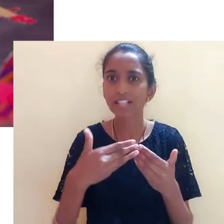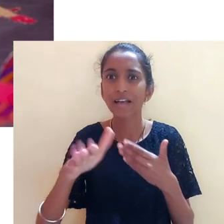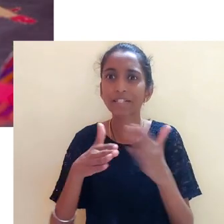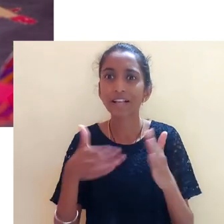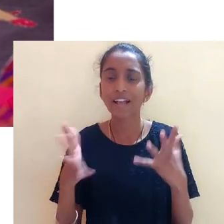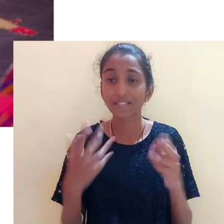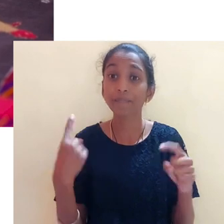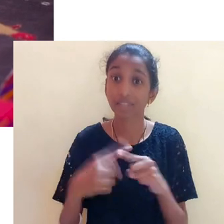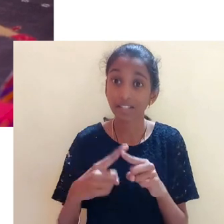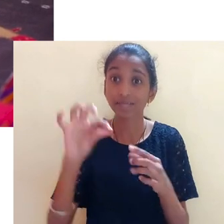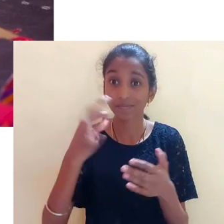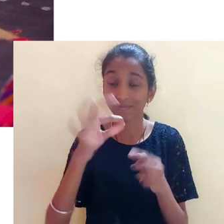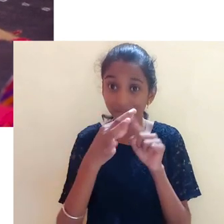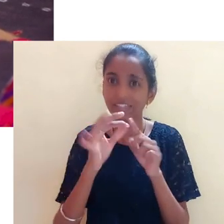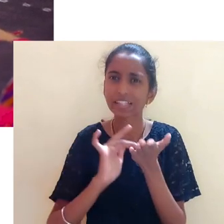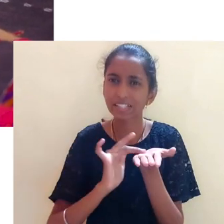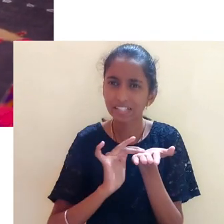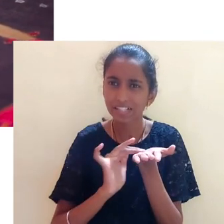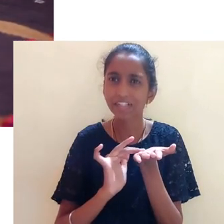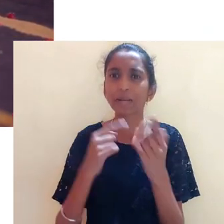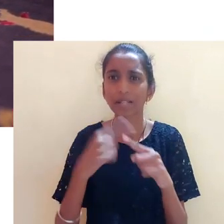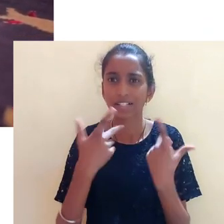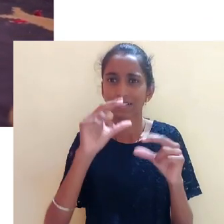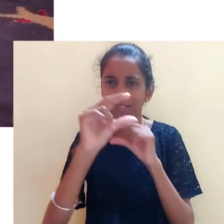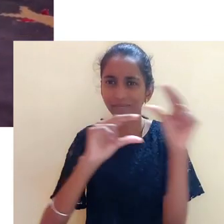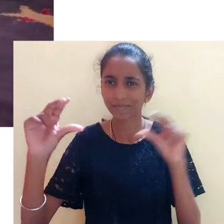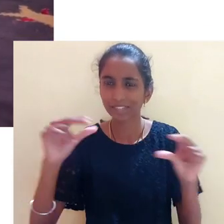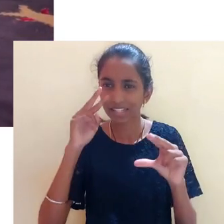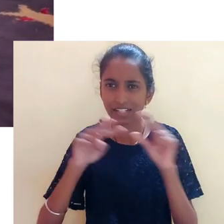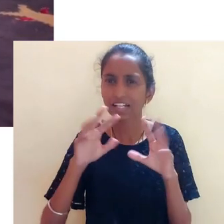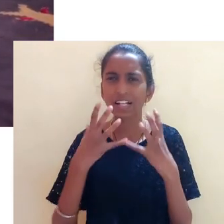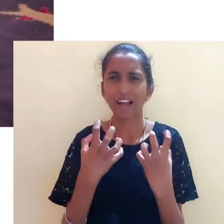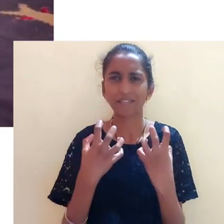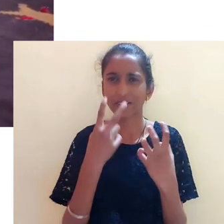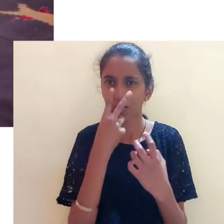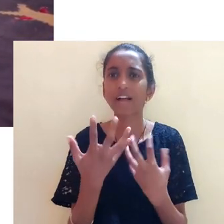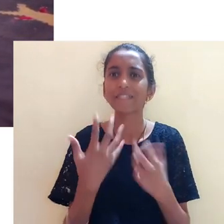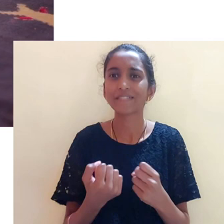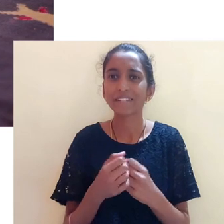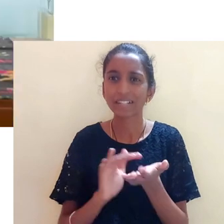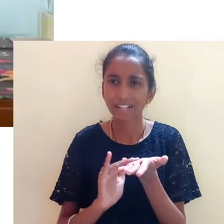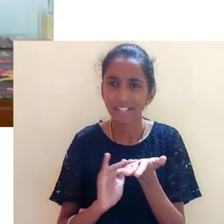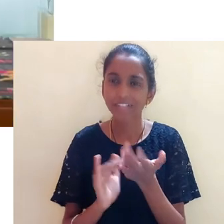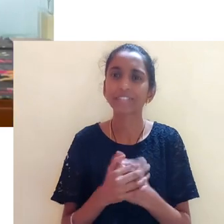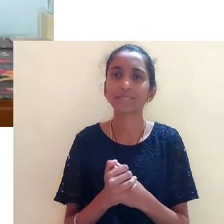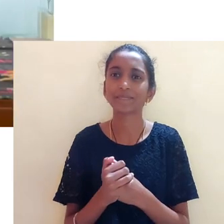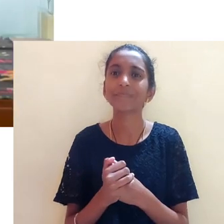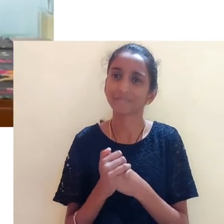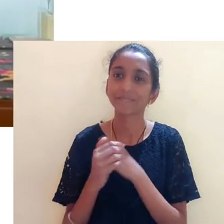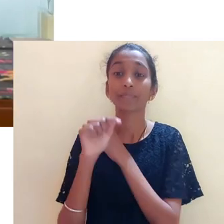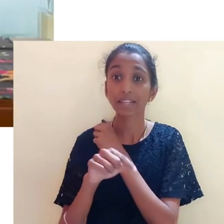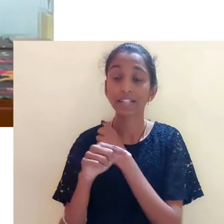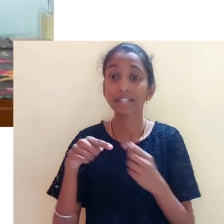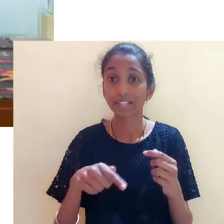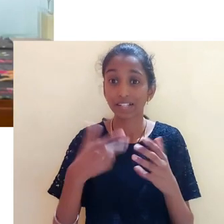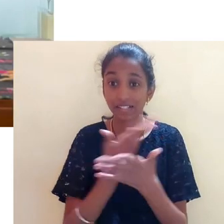the embroidery on all the figures, it looks quite rough to touch. Mm-hmm. This type of embroidery